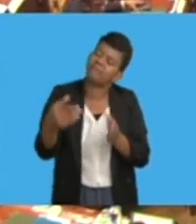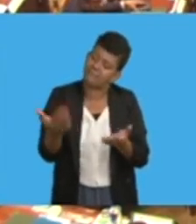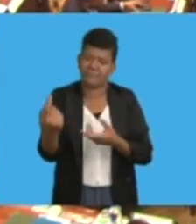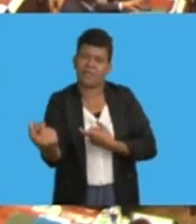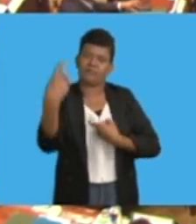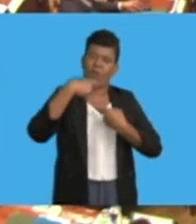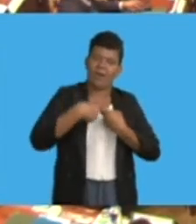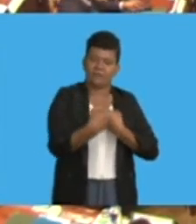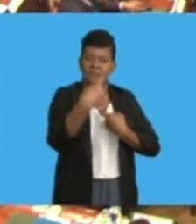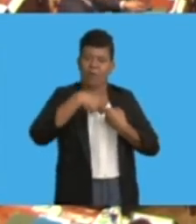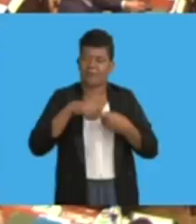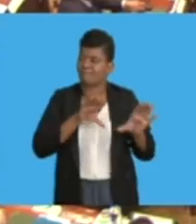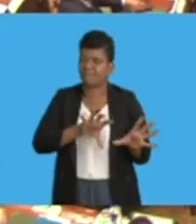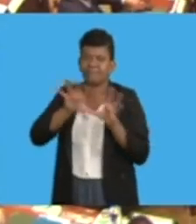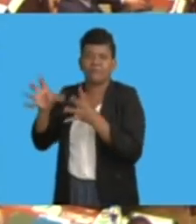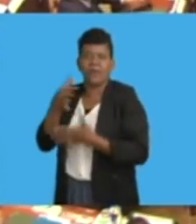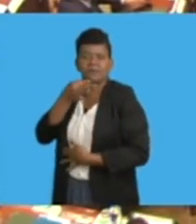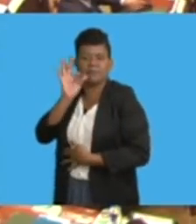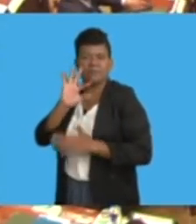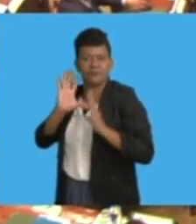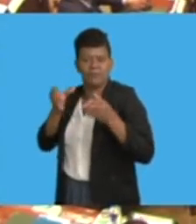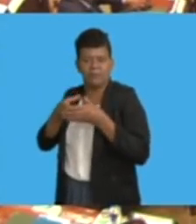honourable members for refreshment and the big committee room.